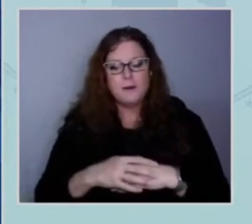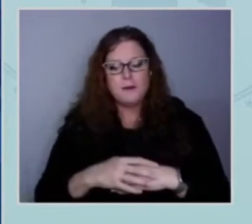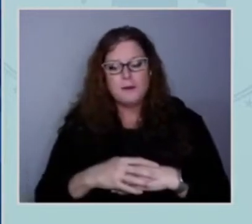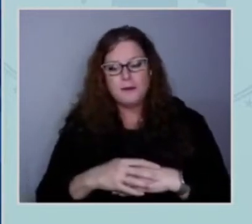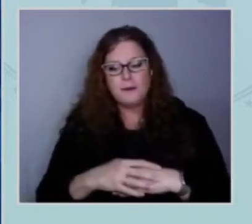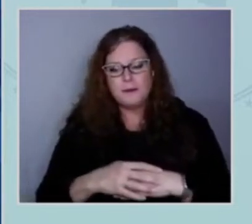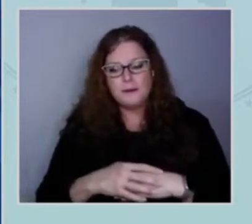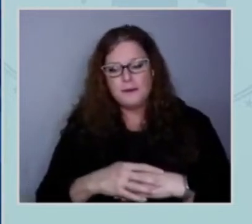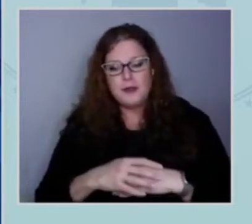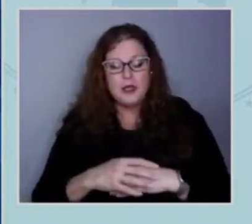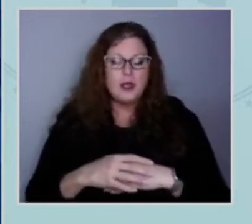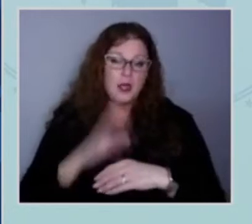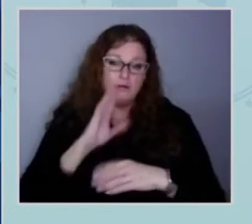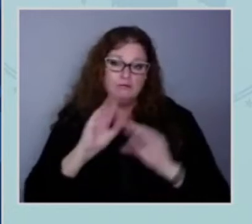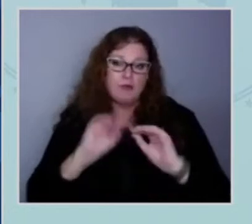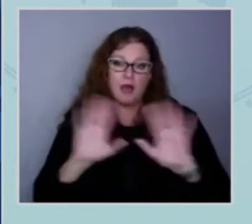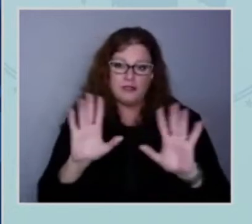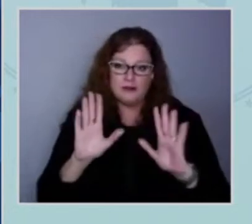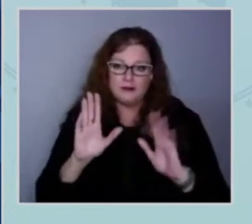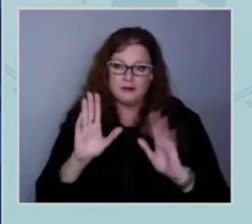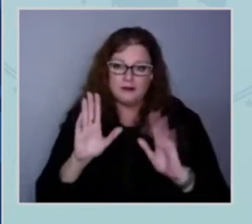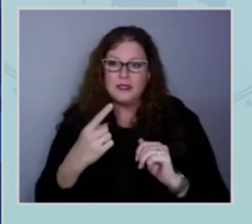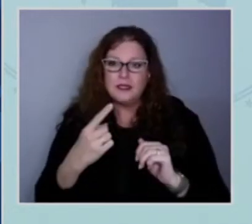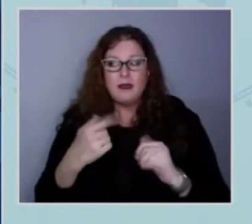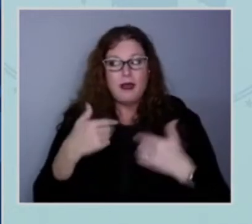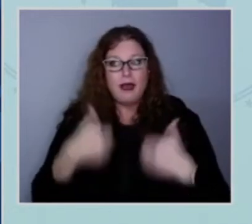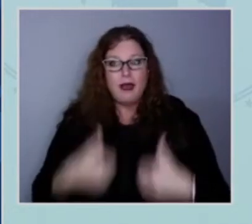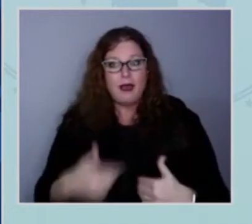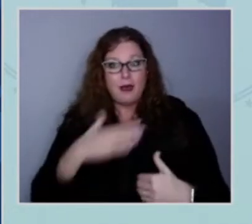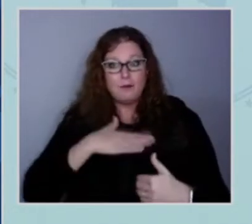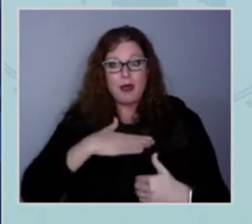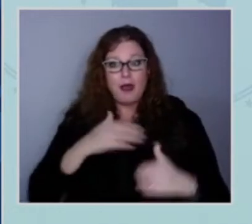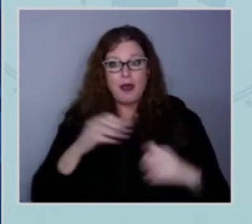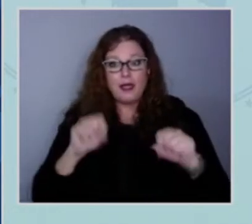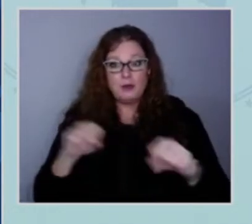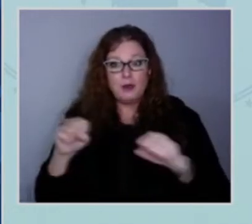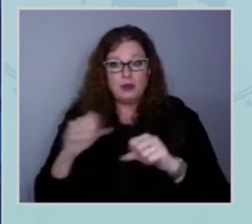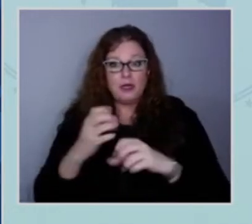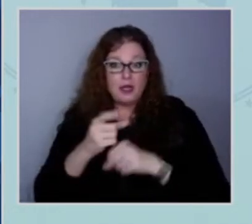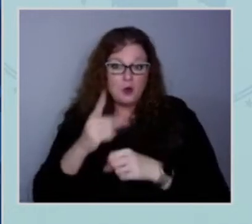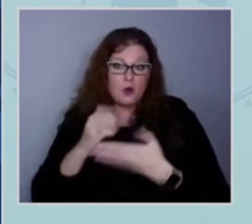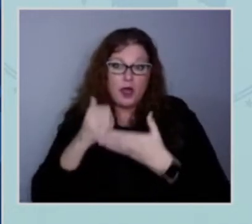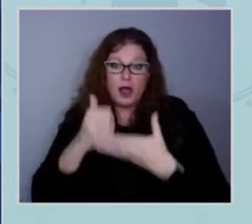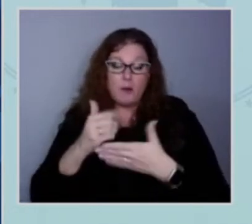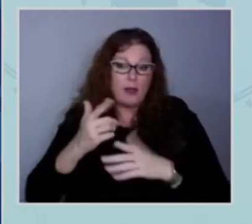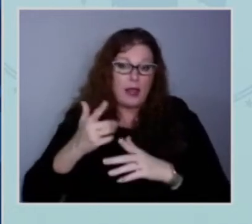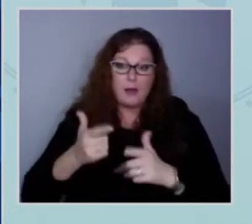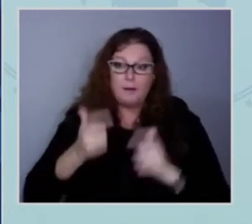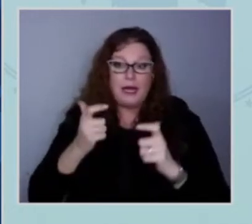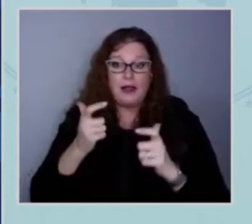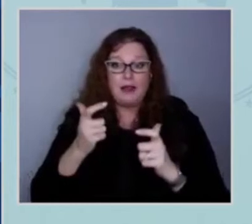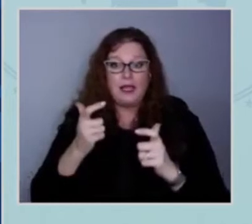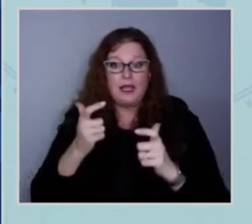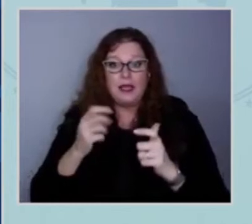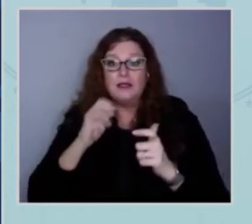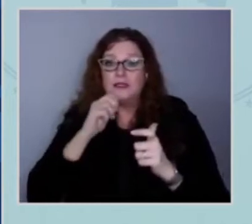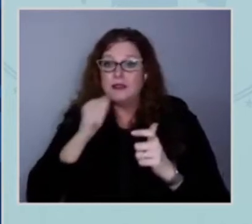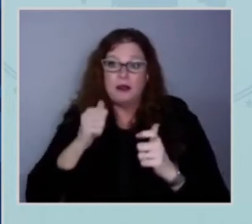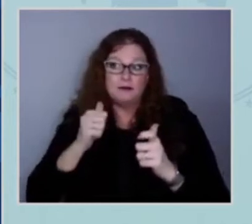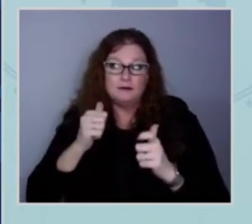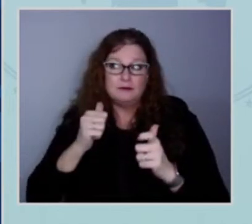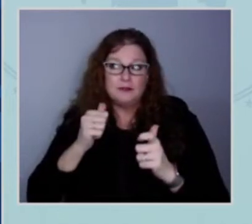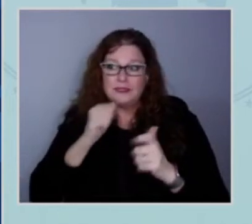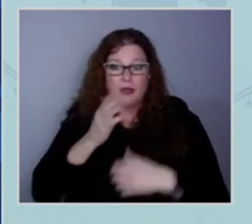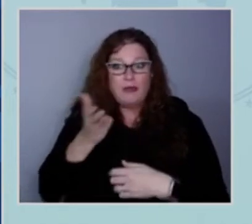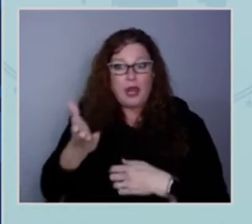not, what should be, and what shouldn't be. And to state the obvious, my ability